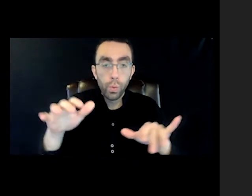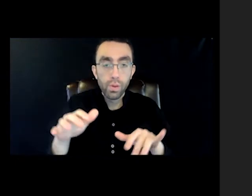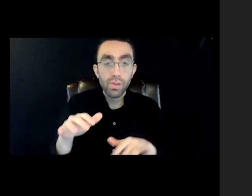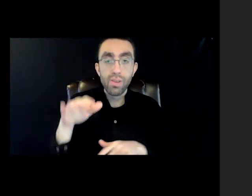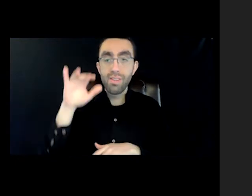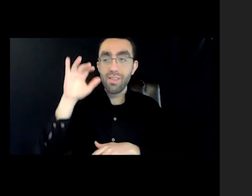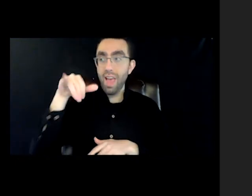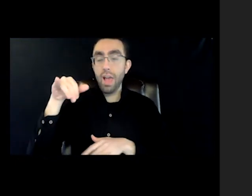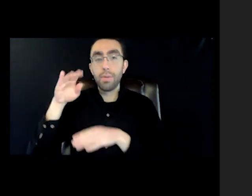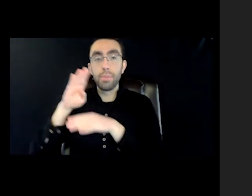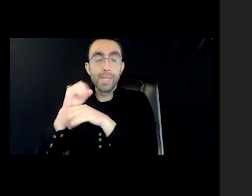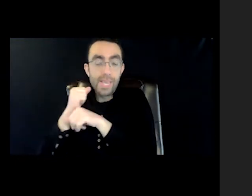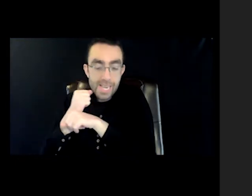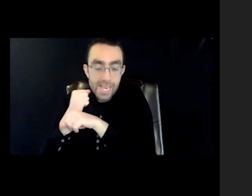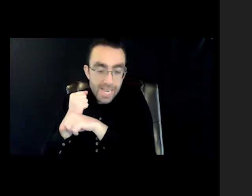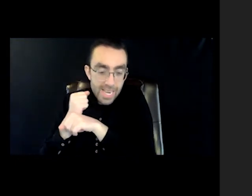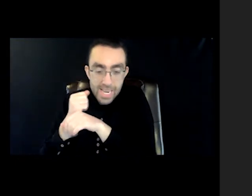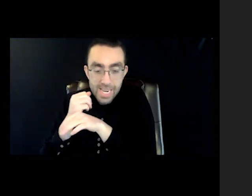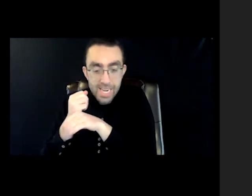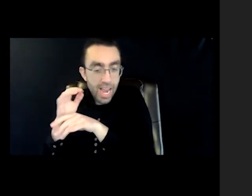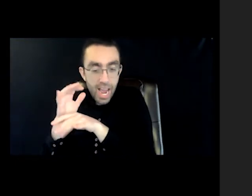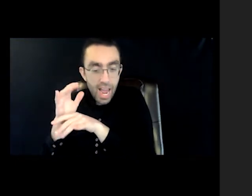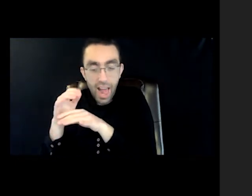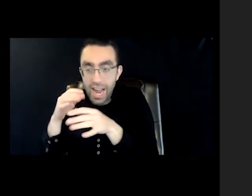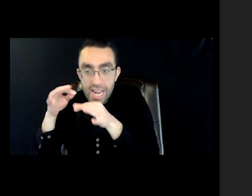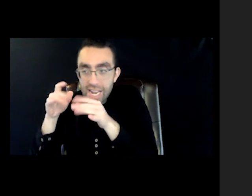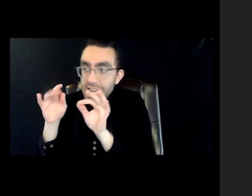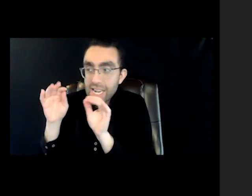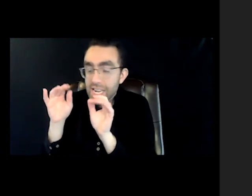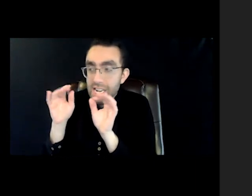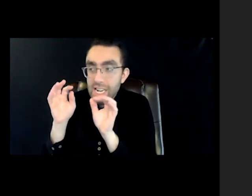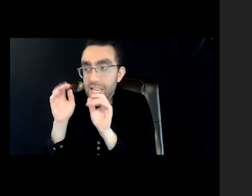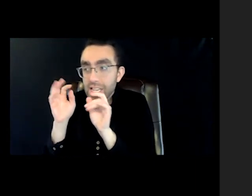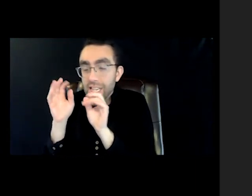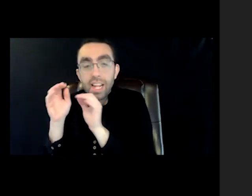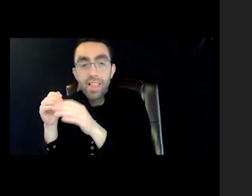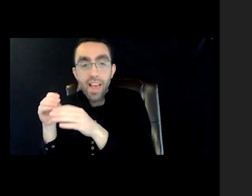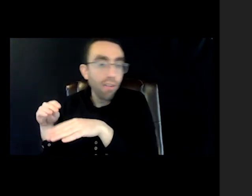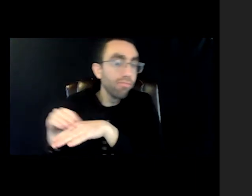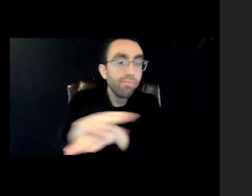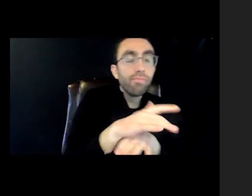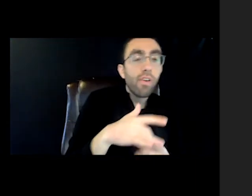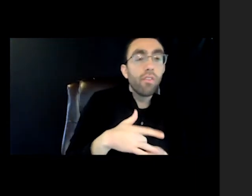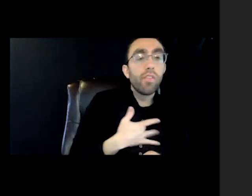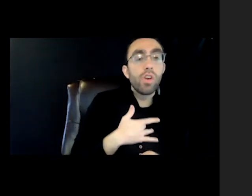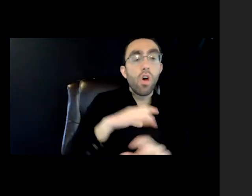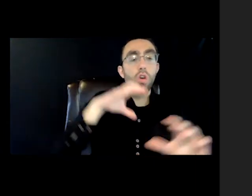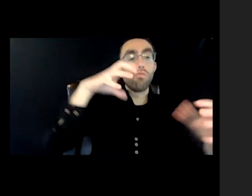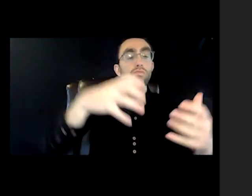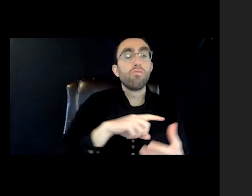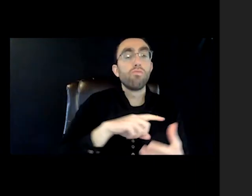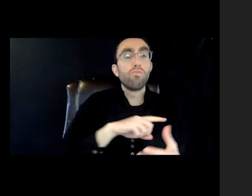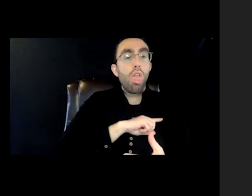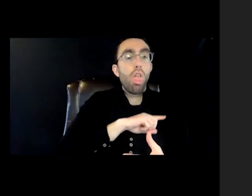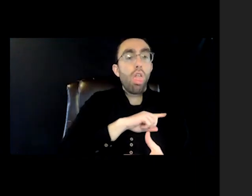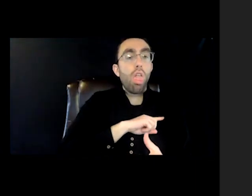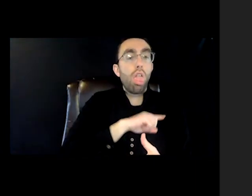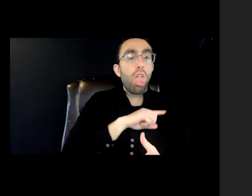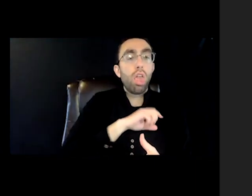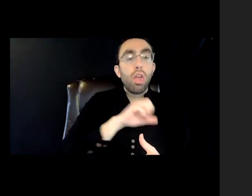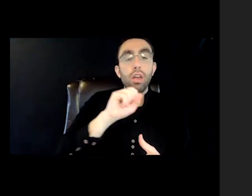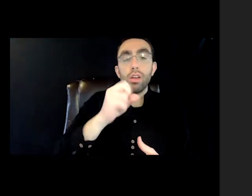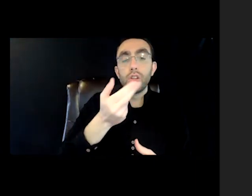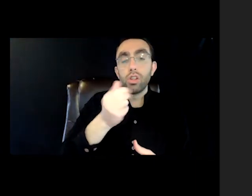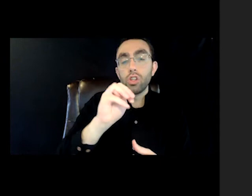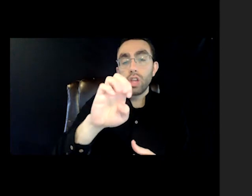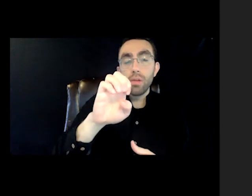by the oil industry to make us feel shame and guilt and shame others, rather than rising up in